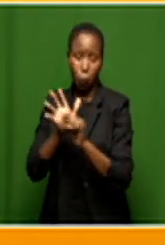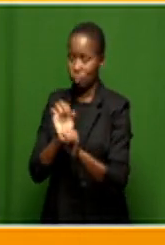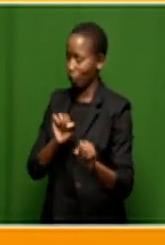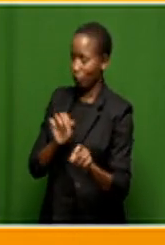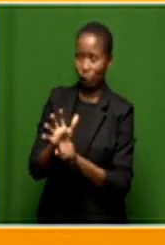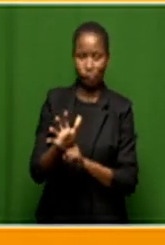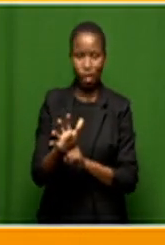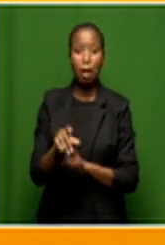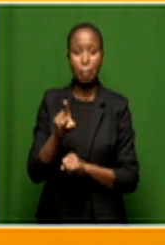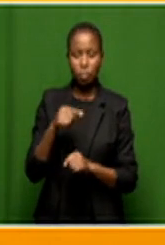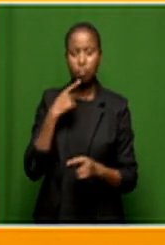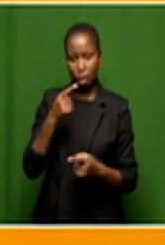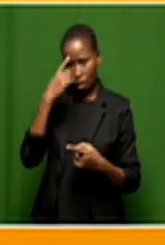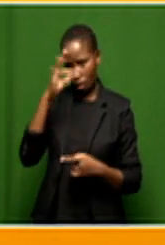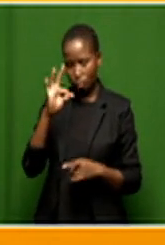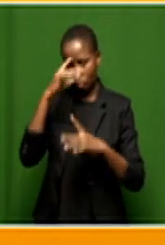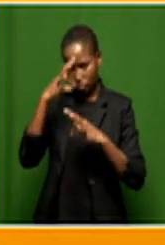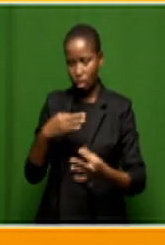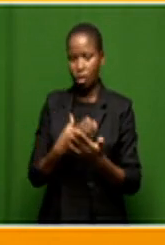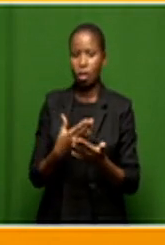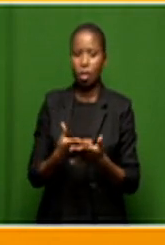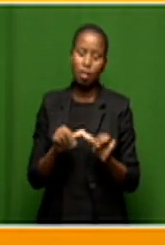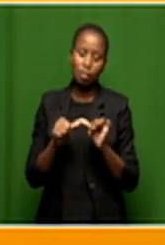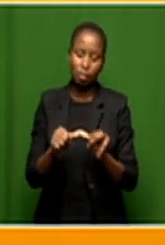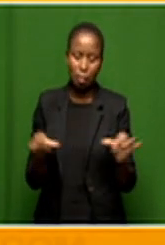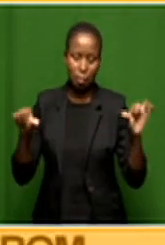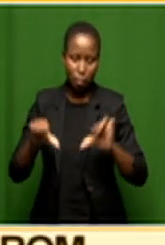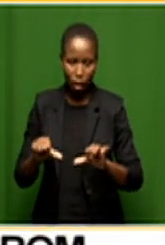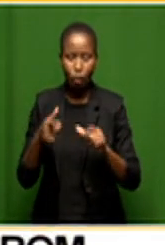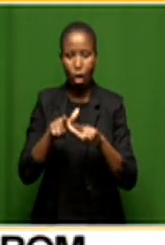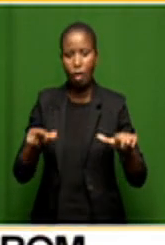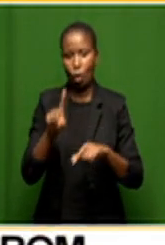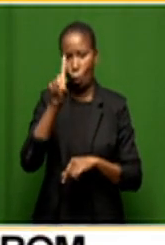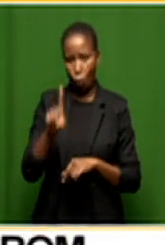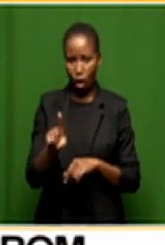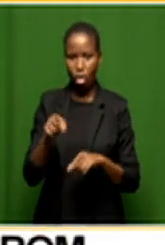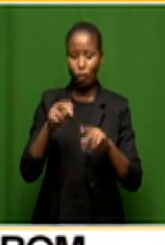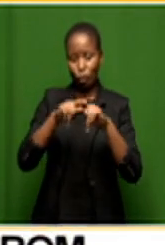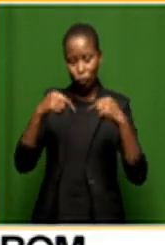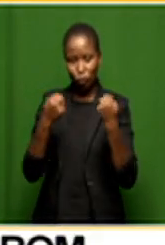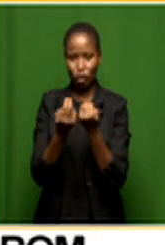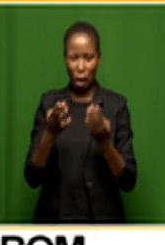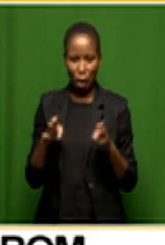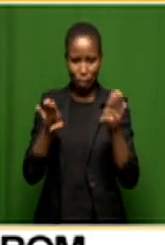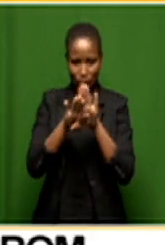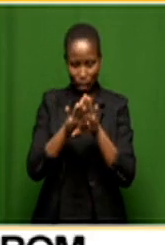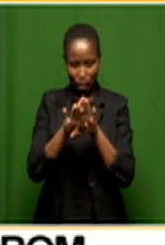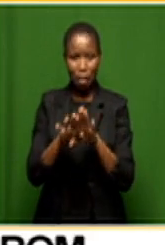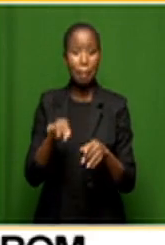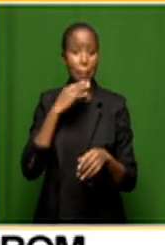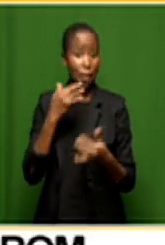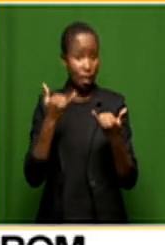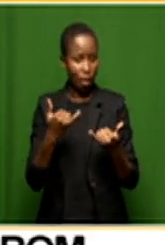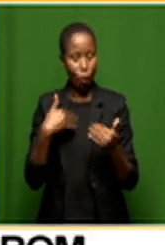has welcomed government's decision to move the country back to alert level 1 of our nationwide lockdown, which makes way for